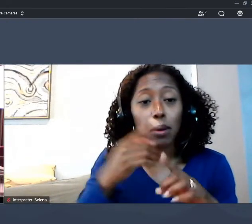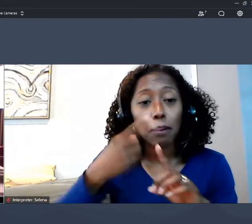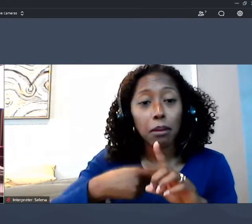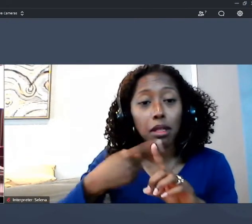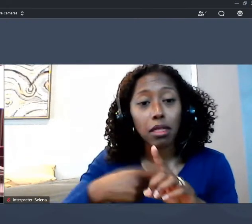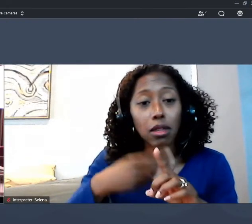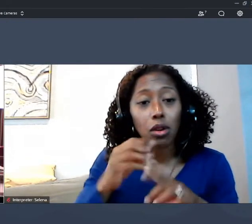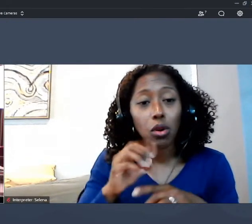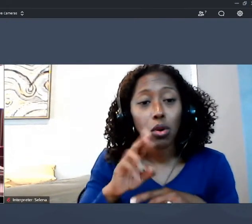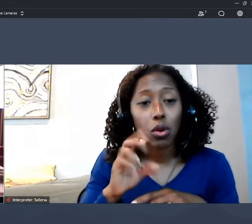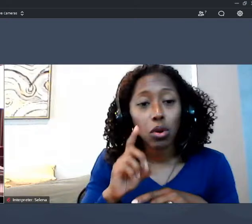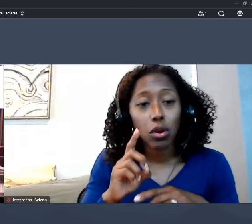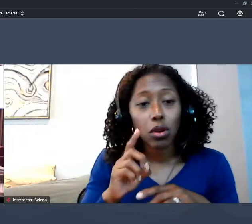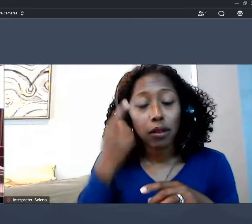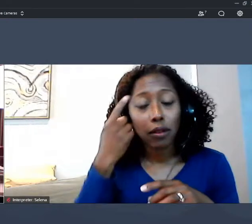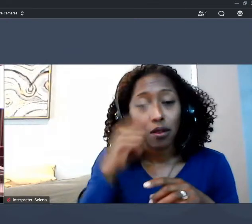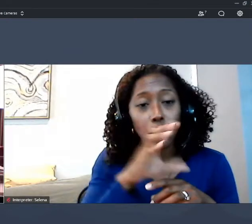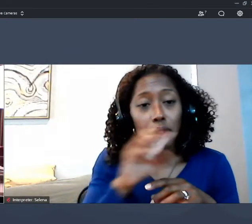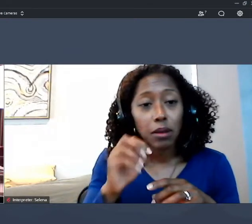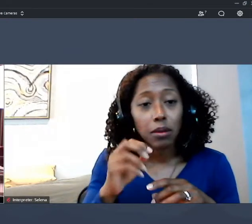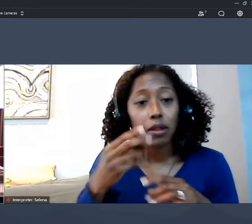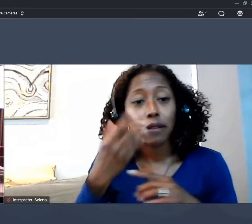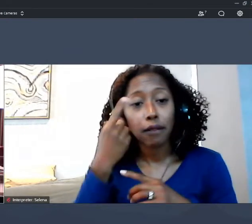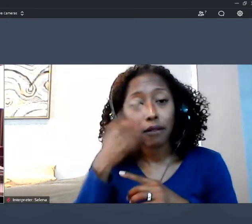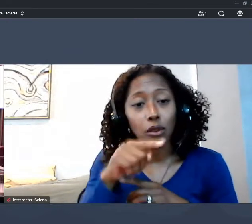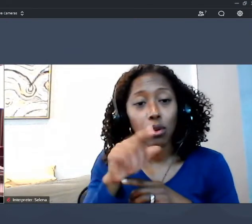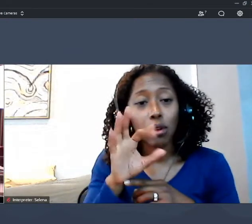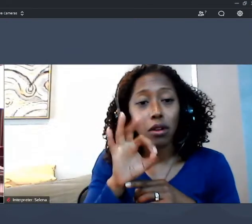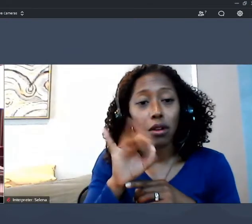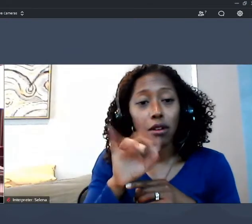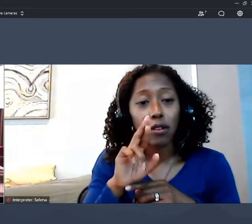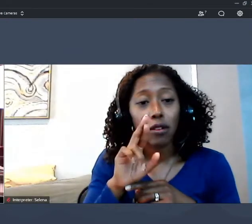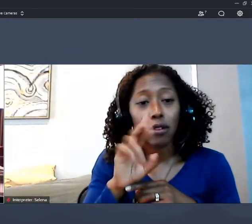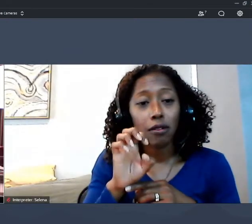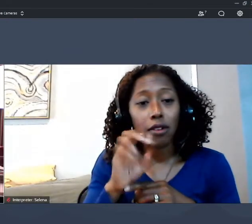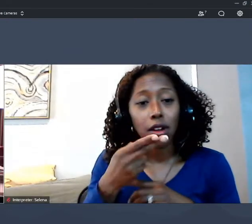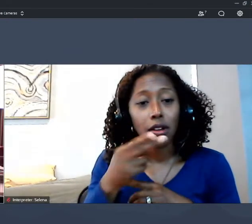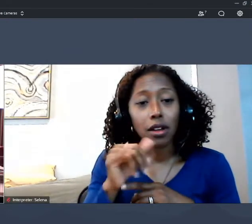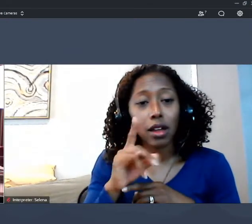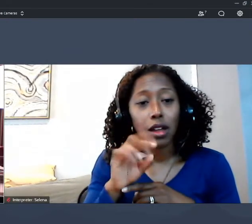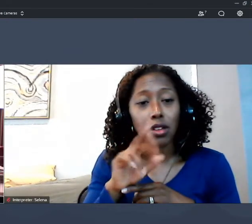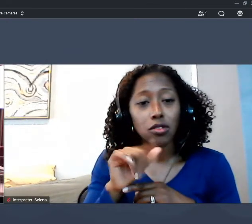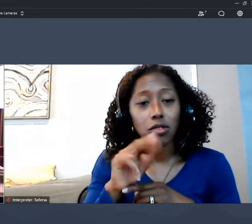M&H Valve Company for fire hydrants in the amount of